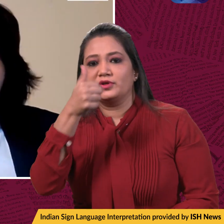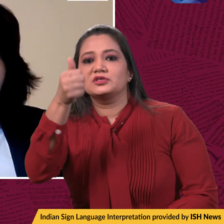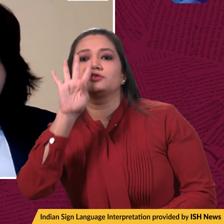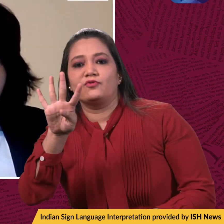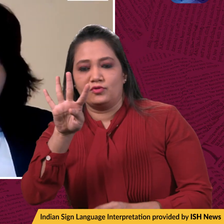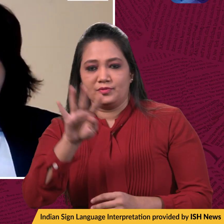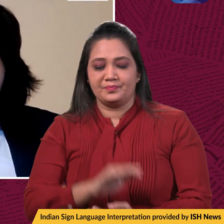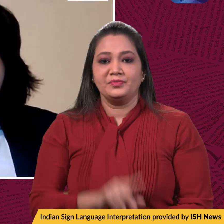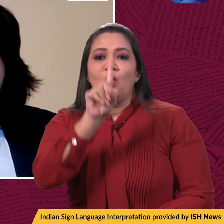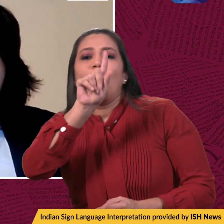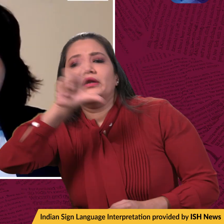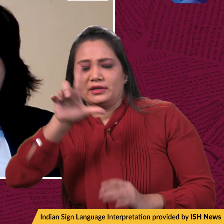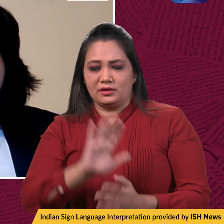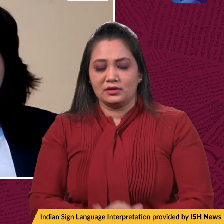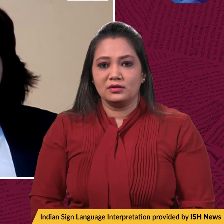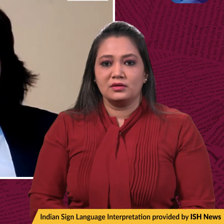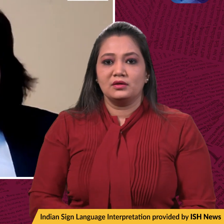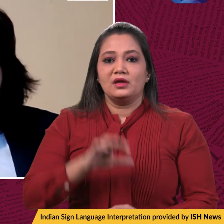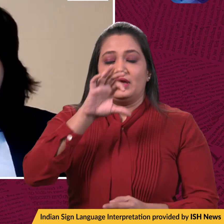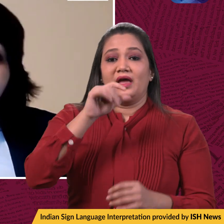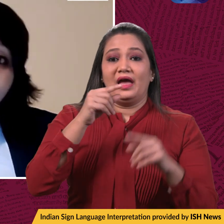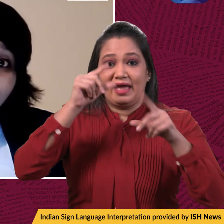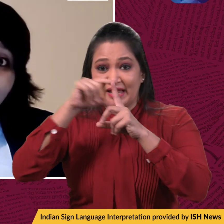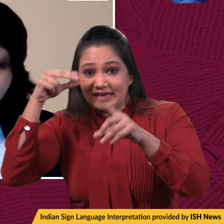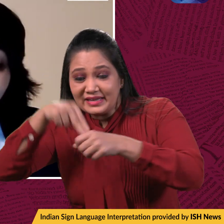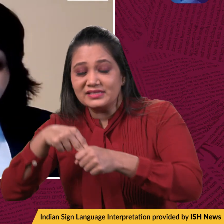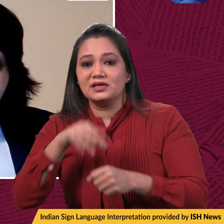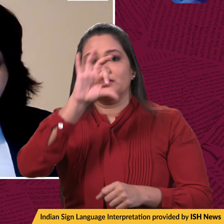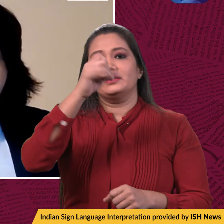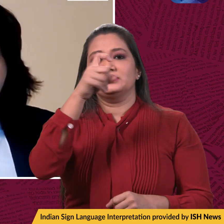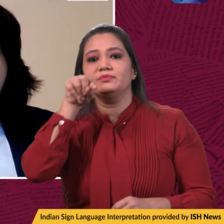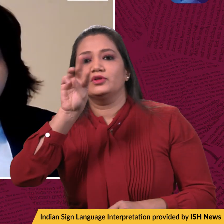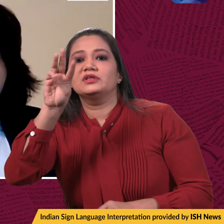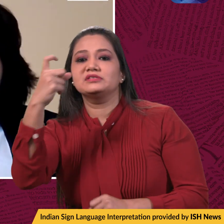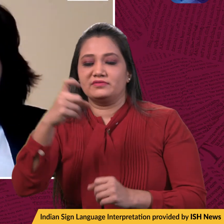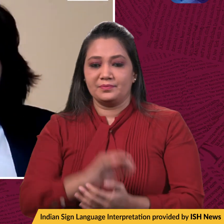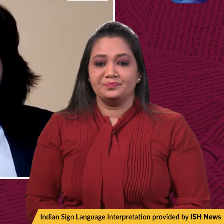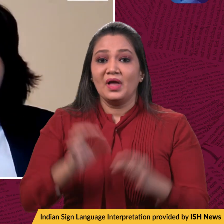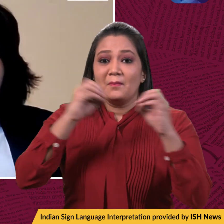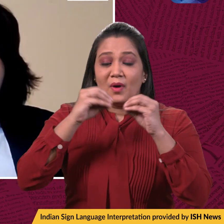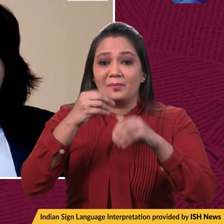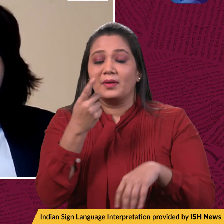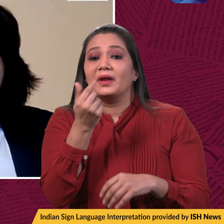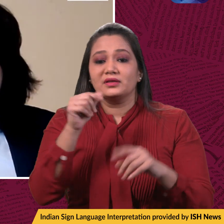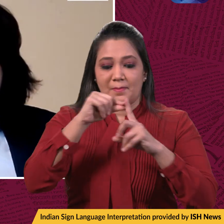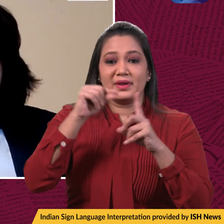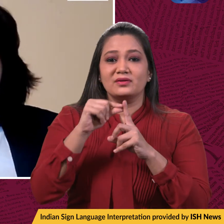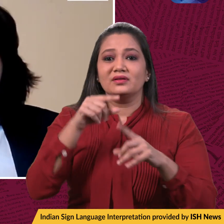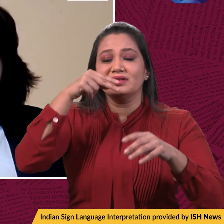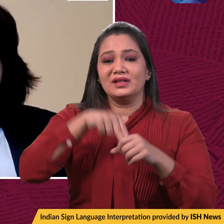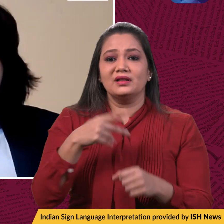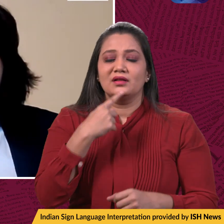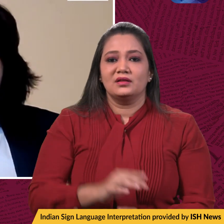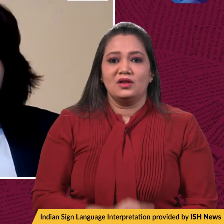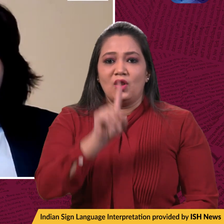108.64 rupees per litre and diesel price to 97.37 rupees per litre. In Mumbai, in the meantime, petrol costs a hefty